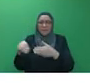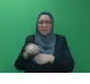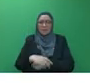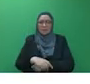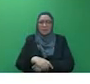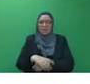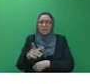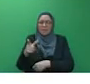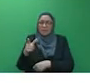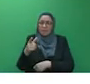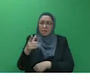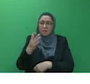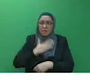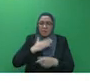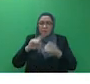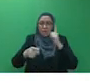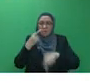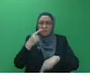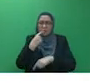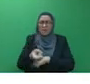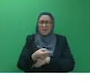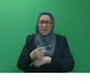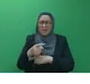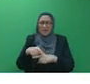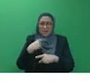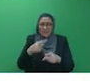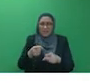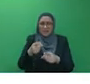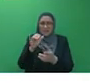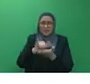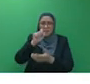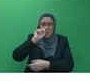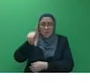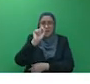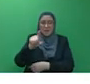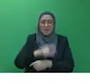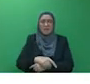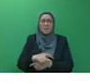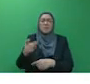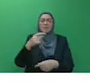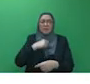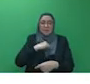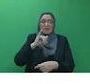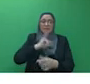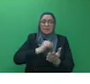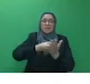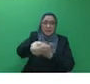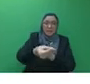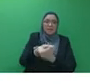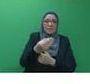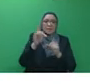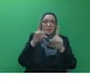18 ringgit and my friend was saying that this is one of the most expensive brinjals i've ever seen i would just go and buy a brinjal to use it once